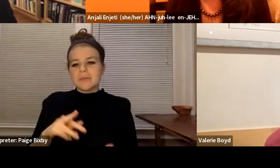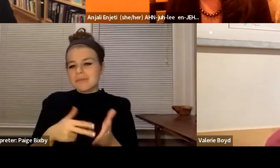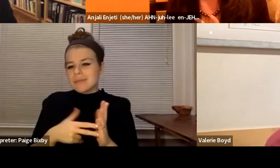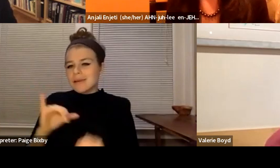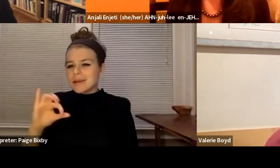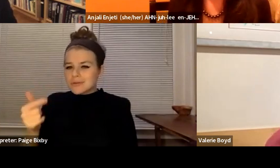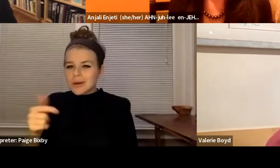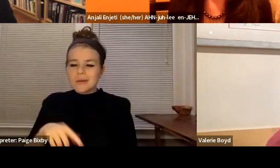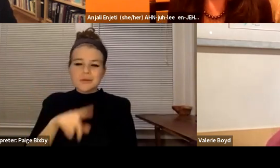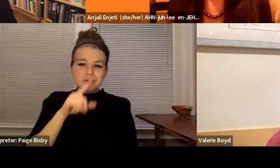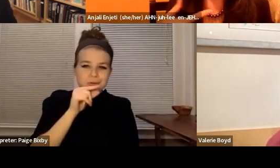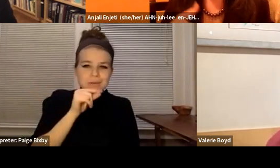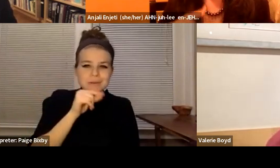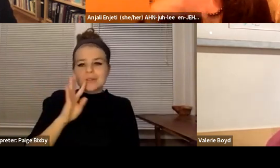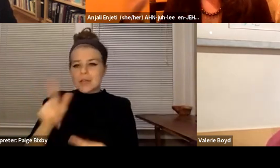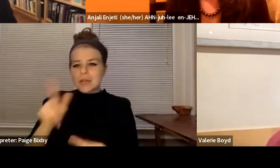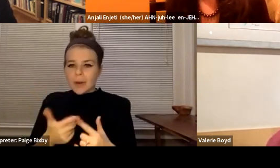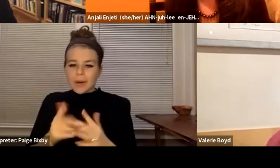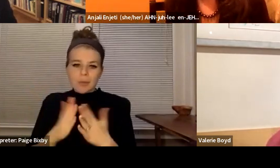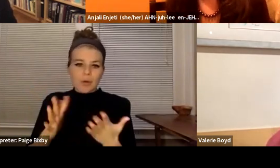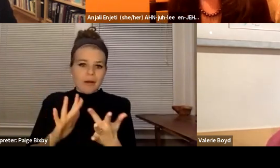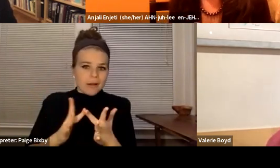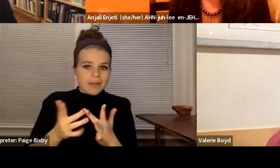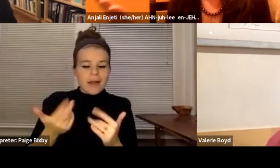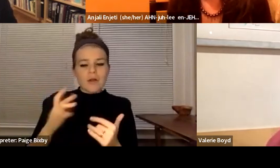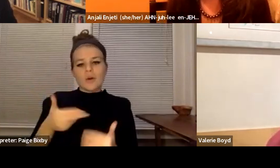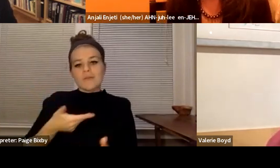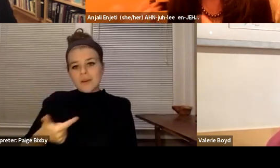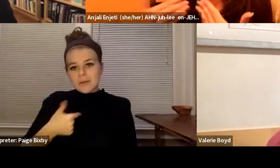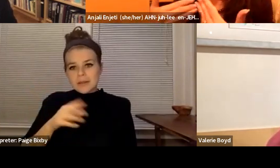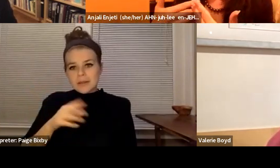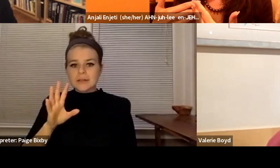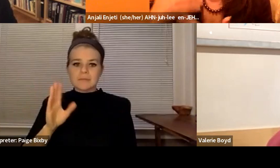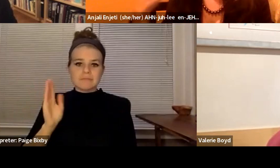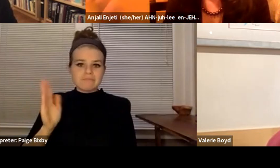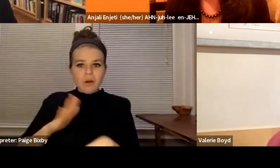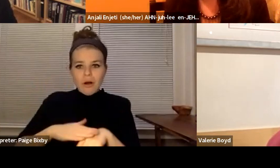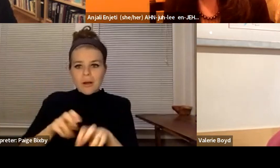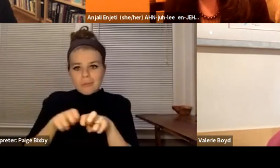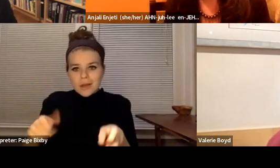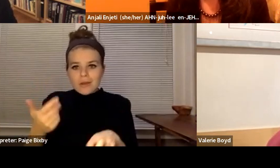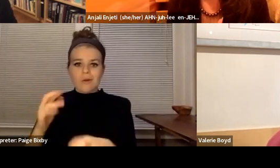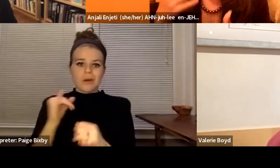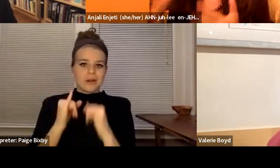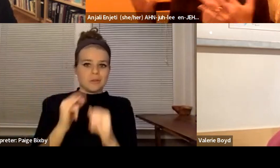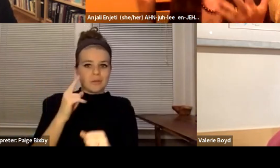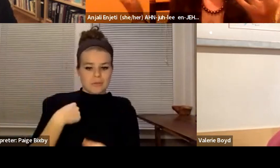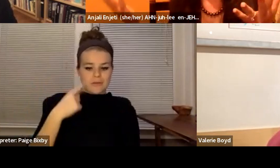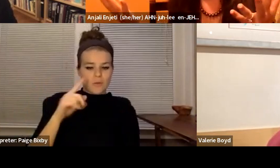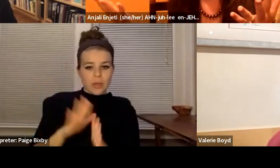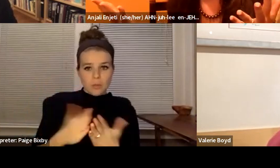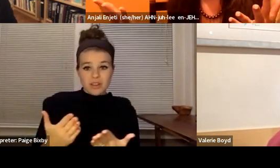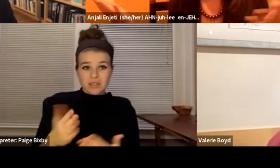or talk about the book online or invited me, you know, to speak on a panel or interviewed me for the books,